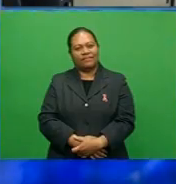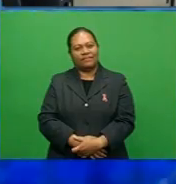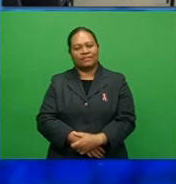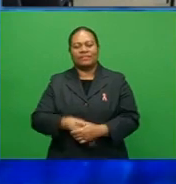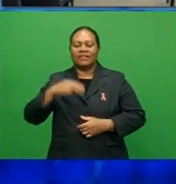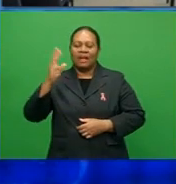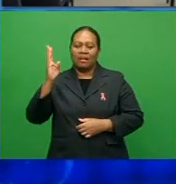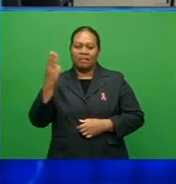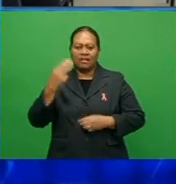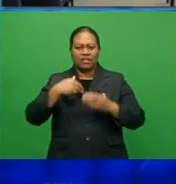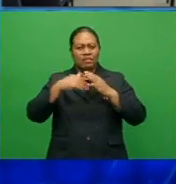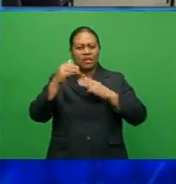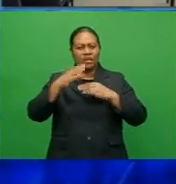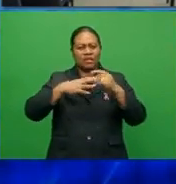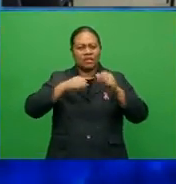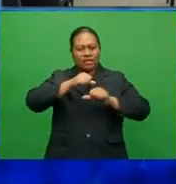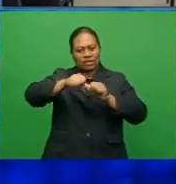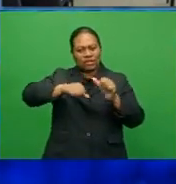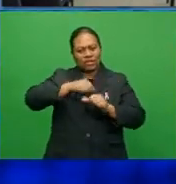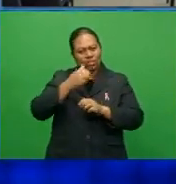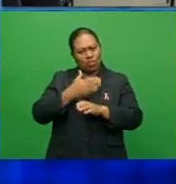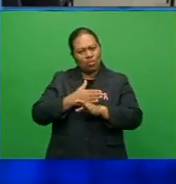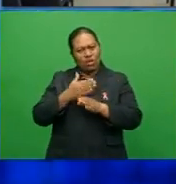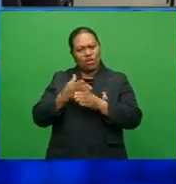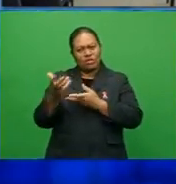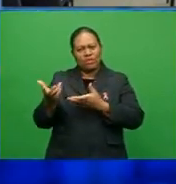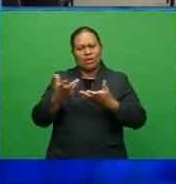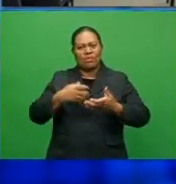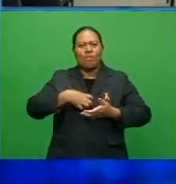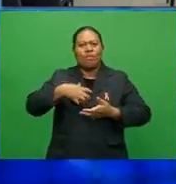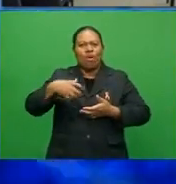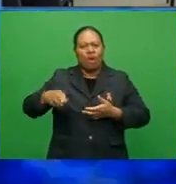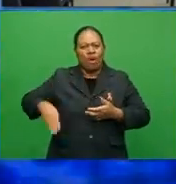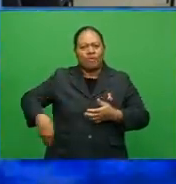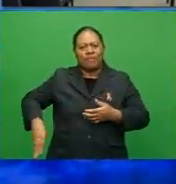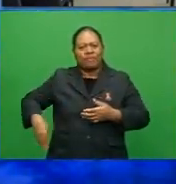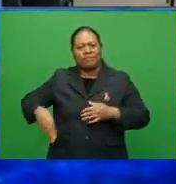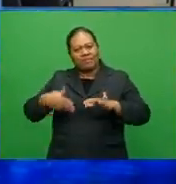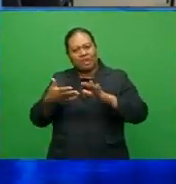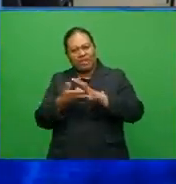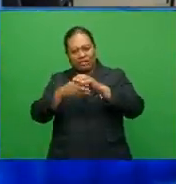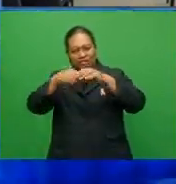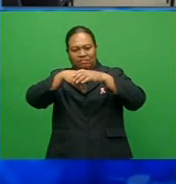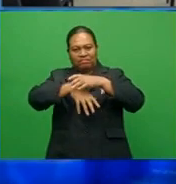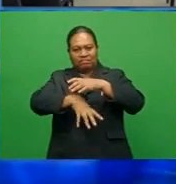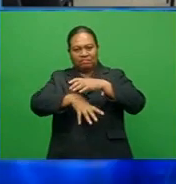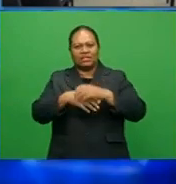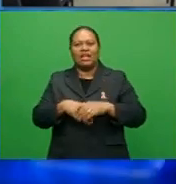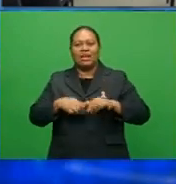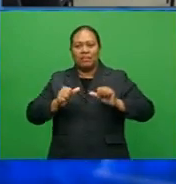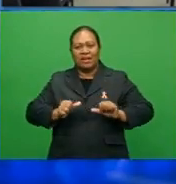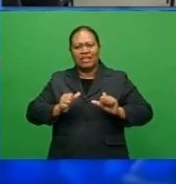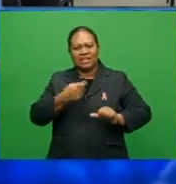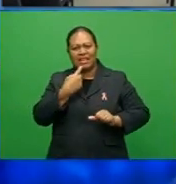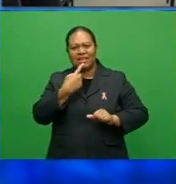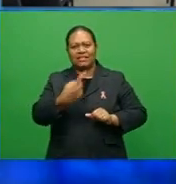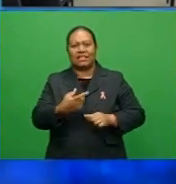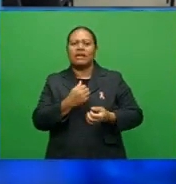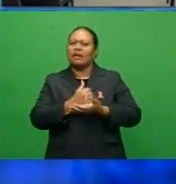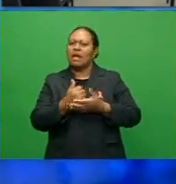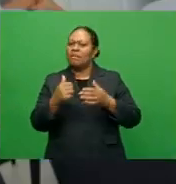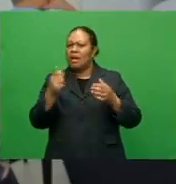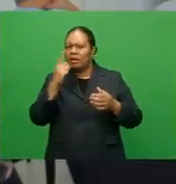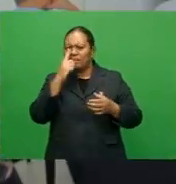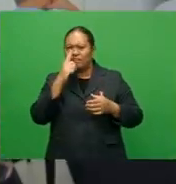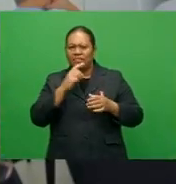The Master Builders Association is working on bringing more members under its umbrella. President Vijay Raghavan says there are a number of